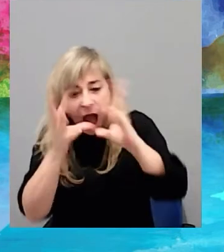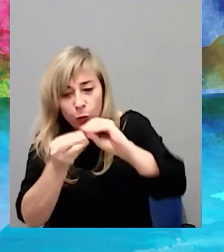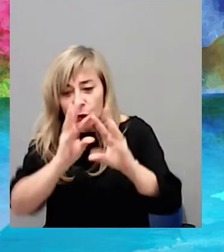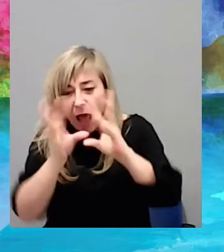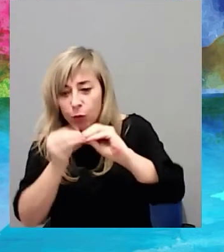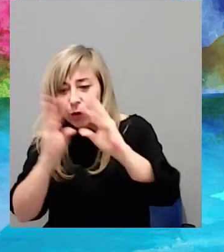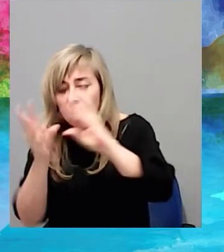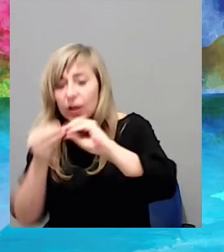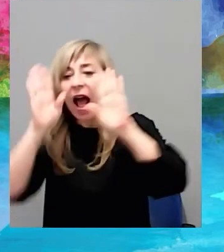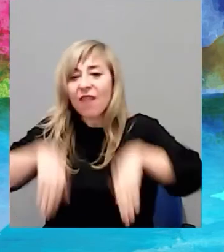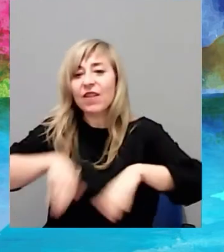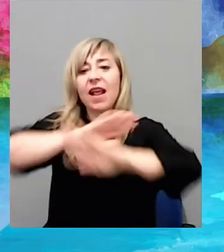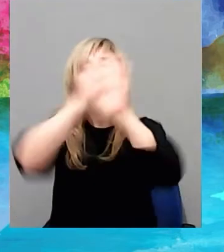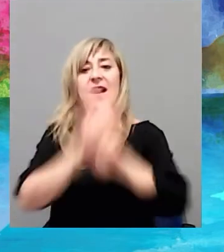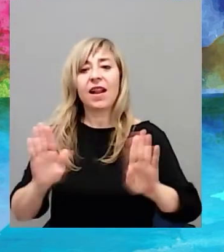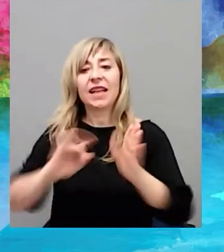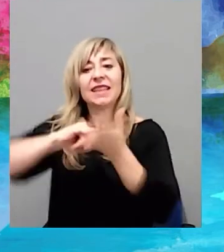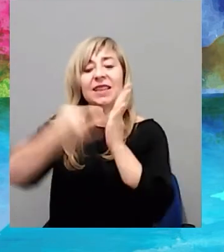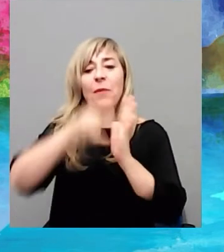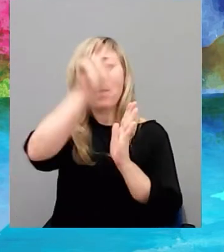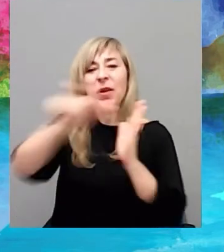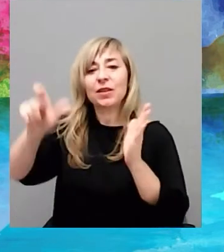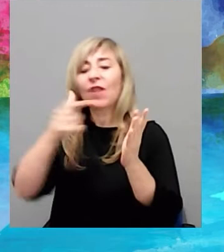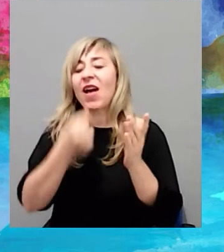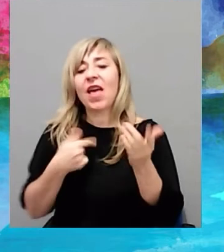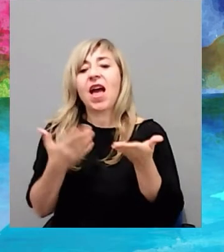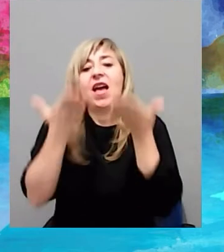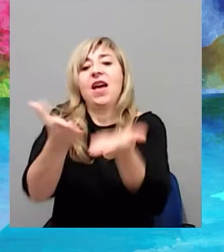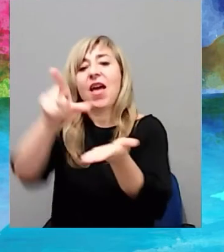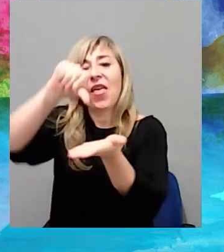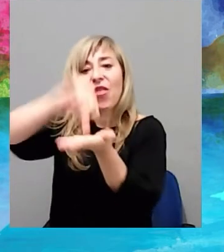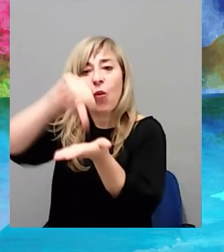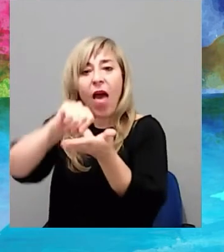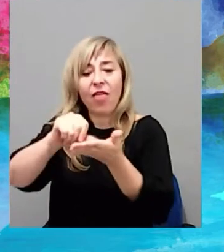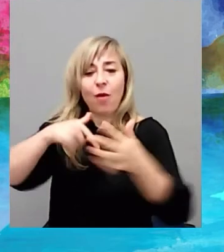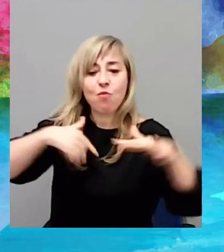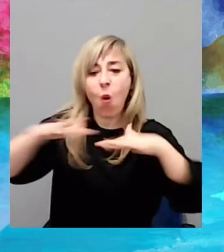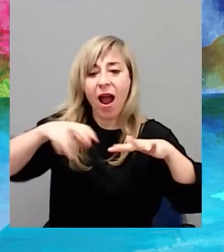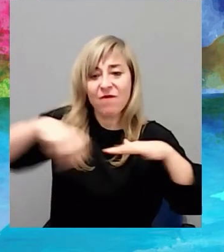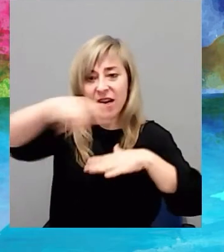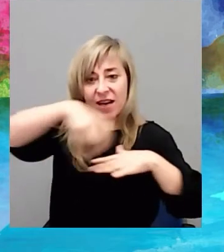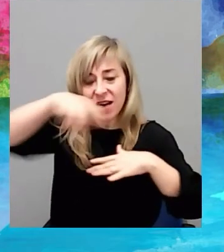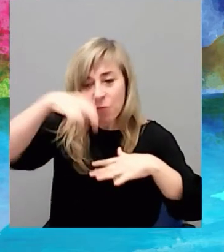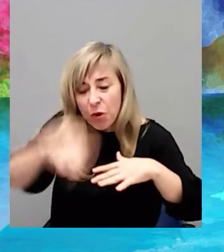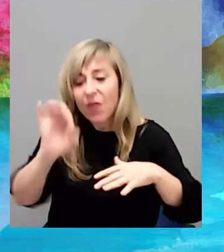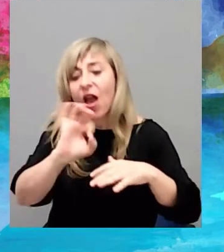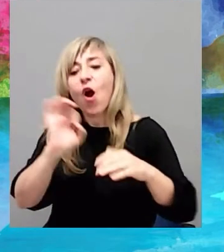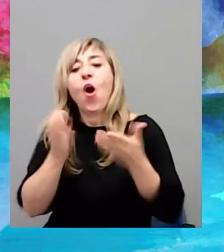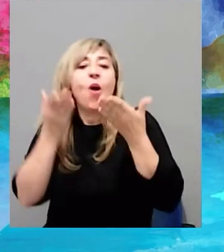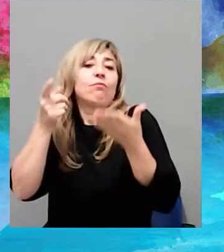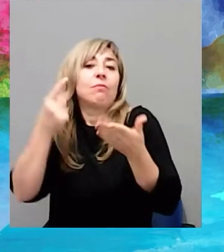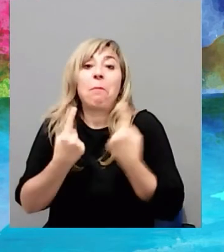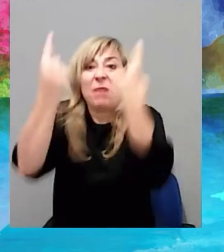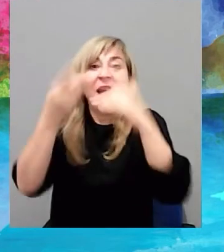system that can help people to navigate their way through the city or visit a city and make